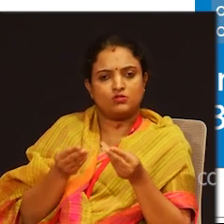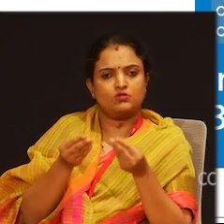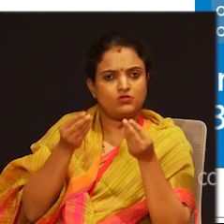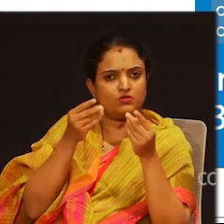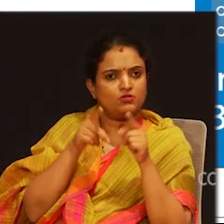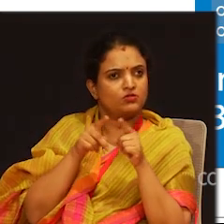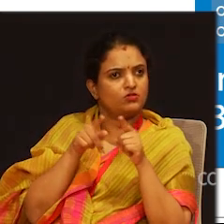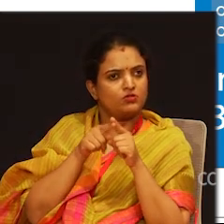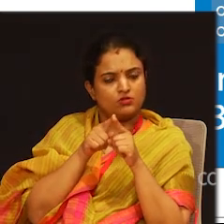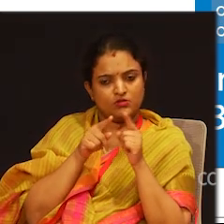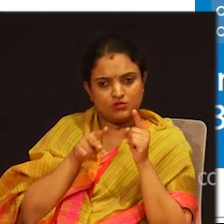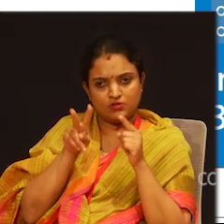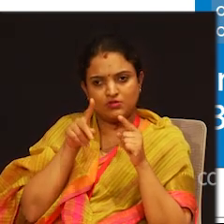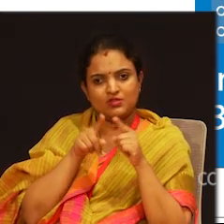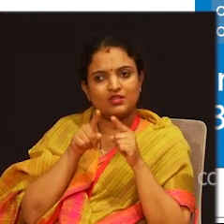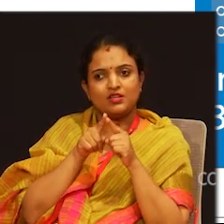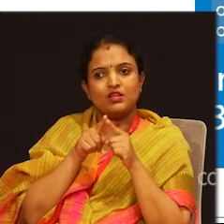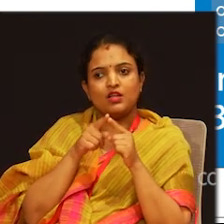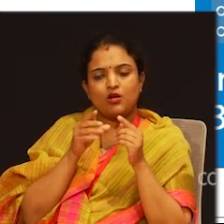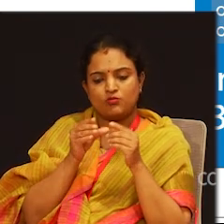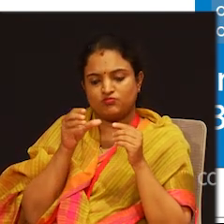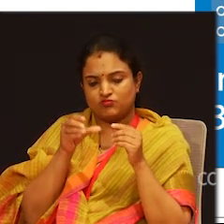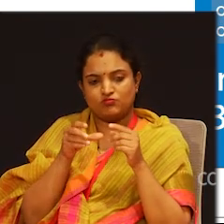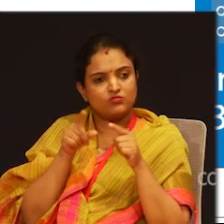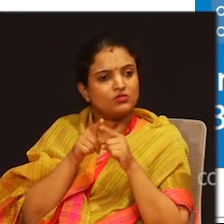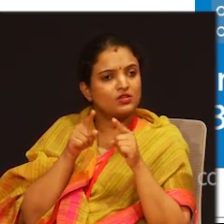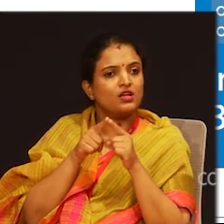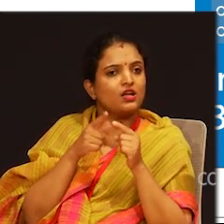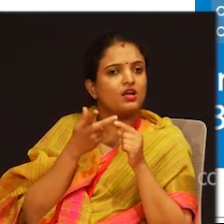volume of our story, So you would have such